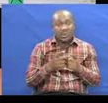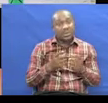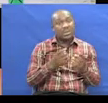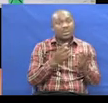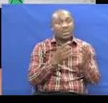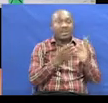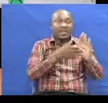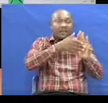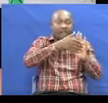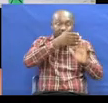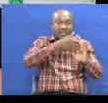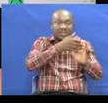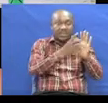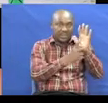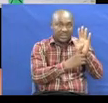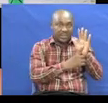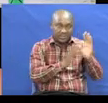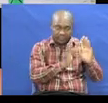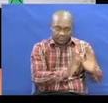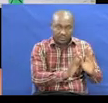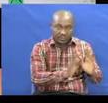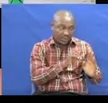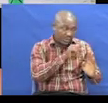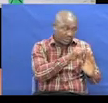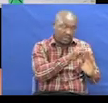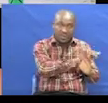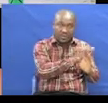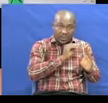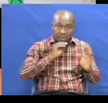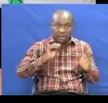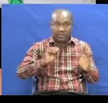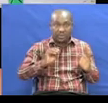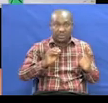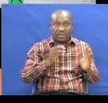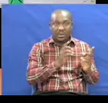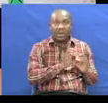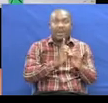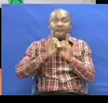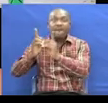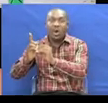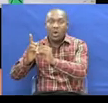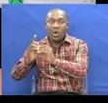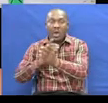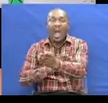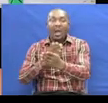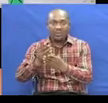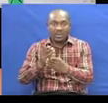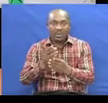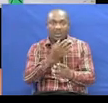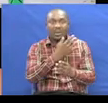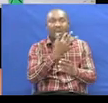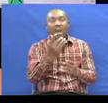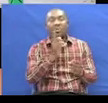is going to follow. Okay? So this one was shifting, it was positive, so it will be